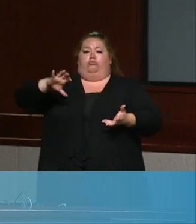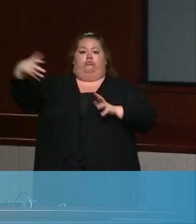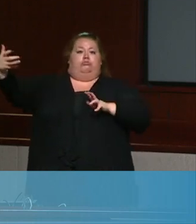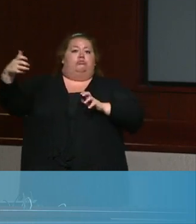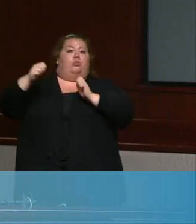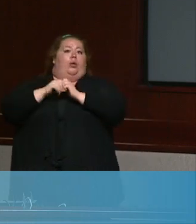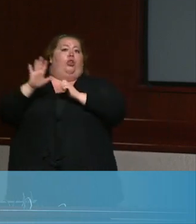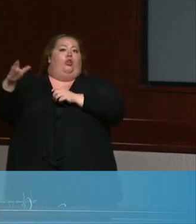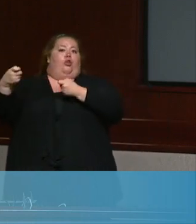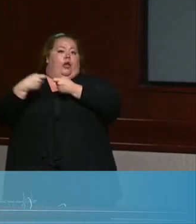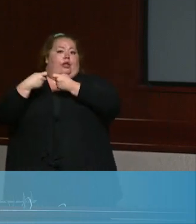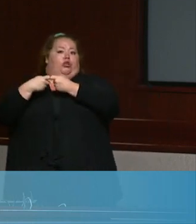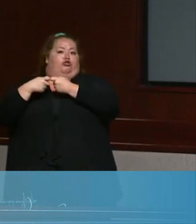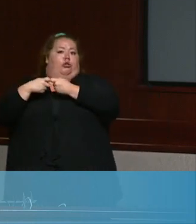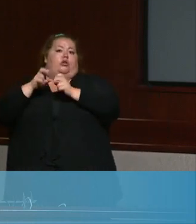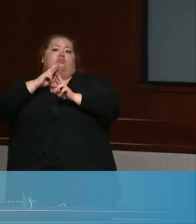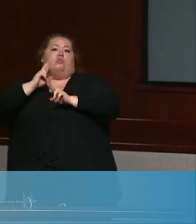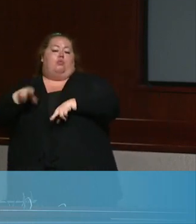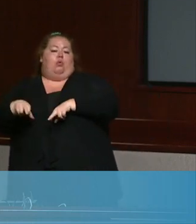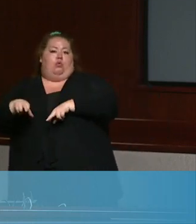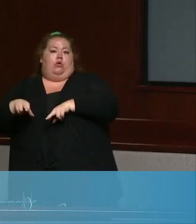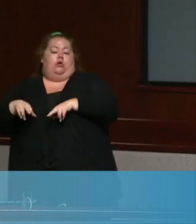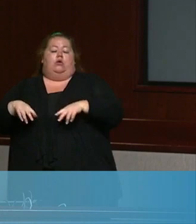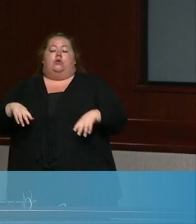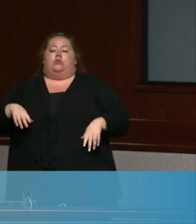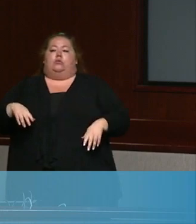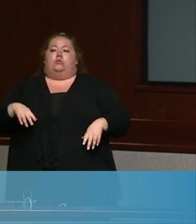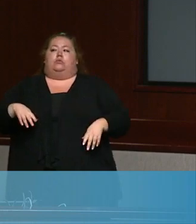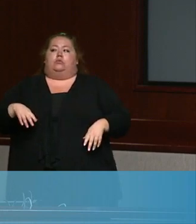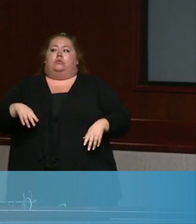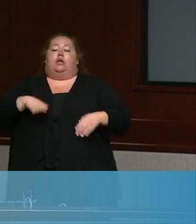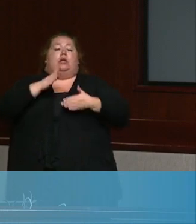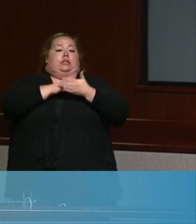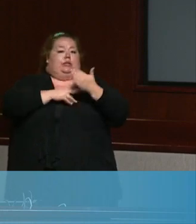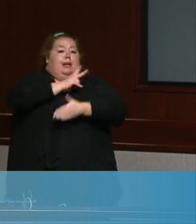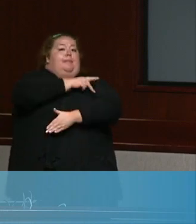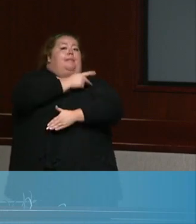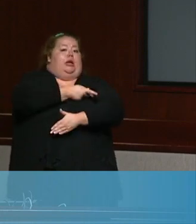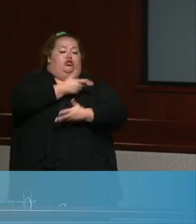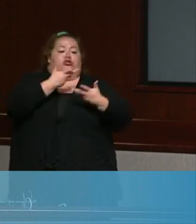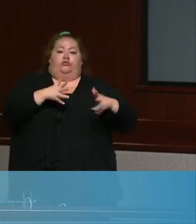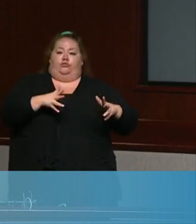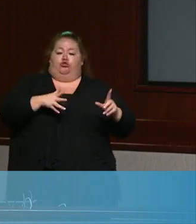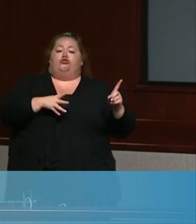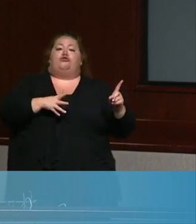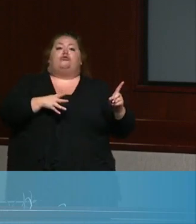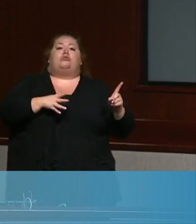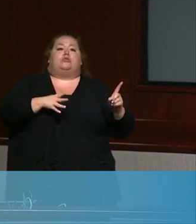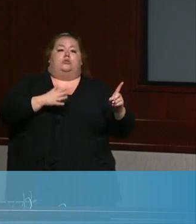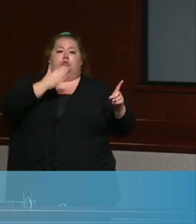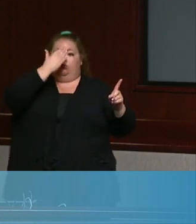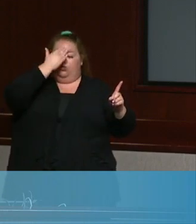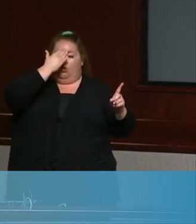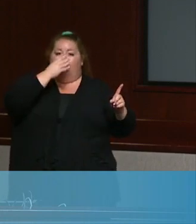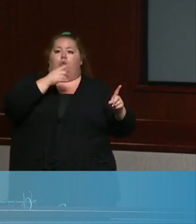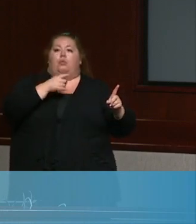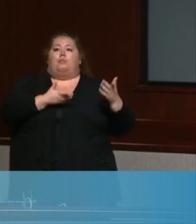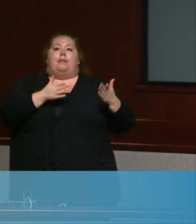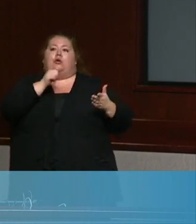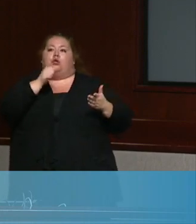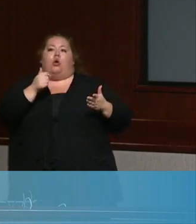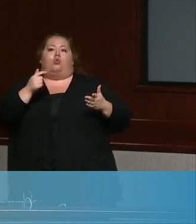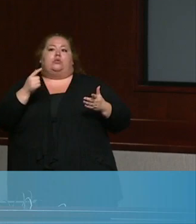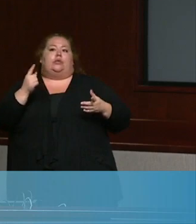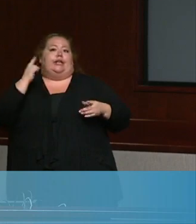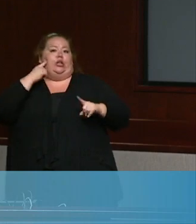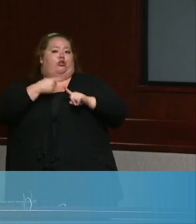laboratory reporting. And so even though some patients are hearing from their healthcare provider right away, they may not be hearing from us at the public health